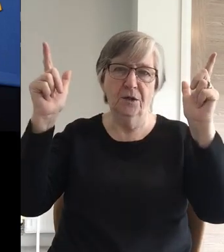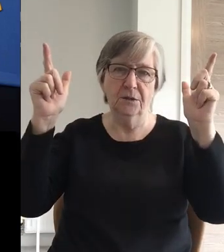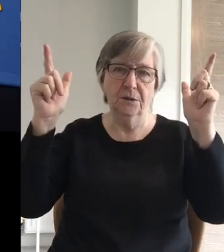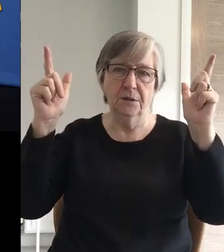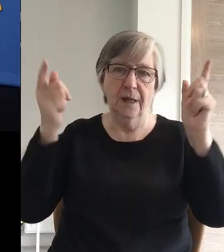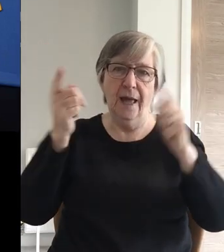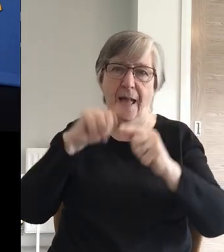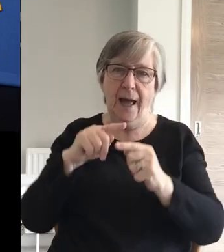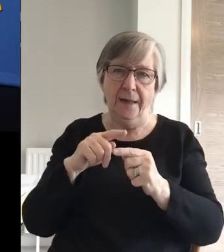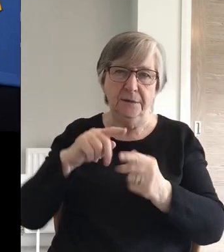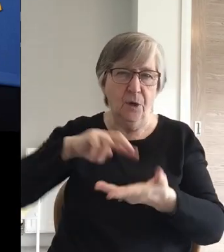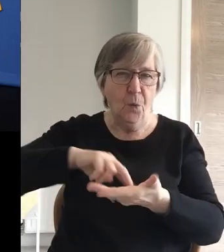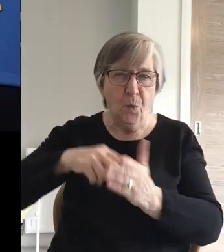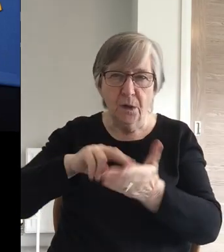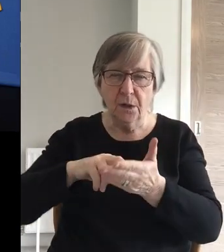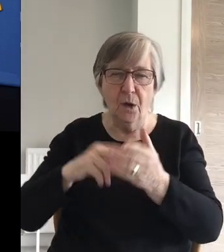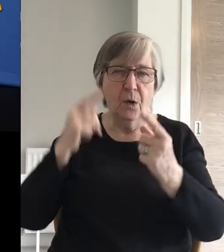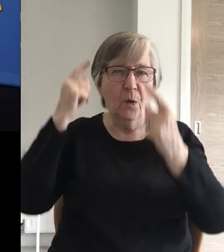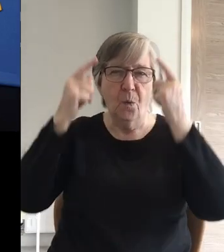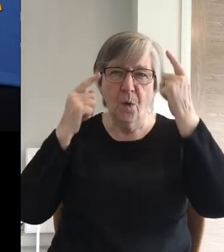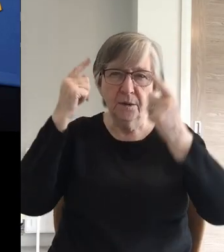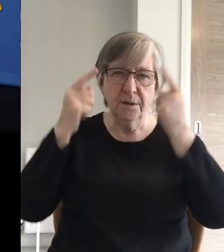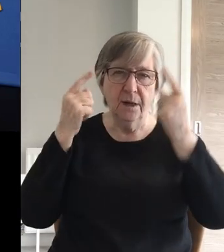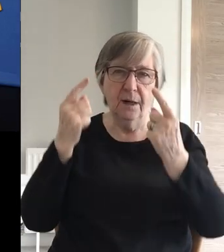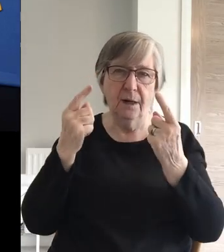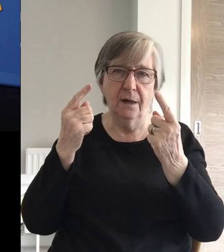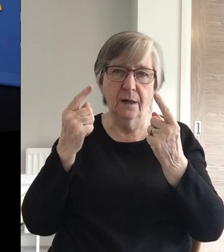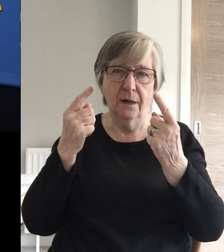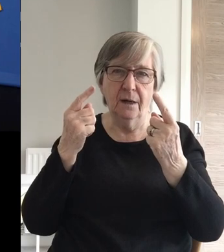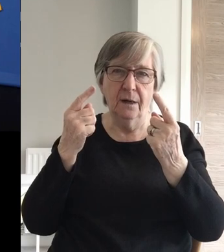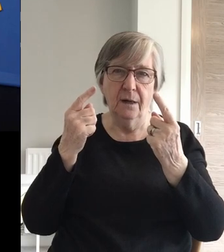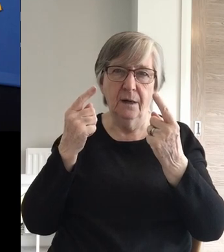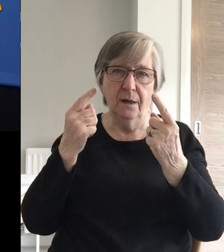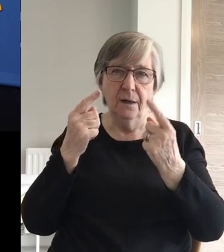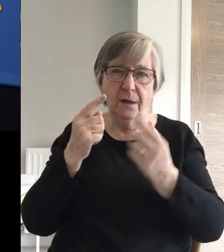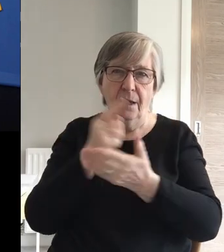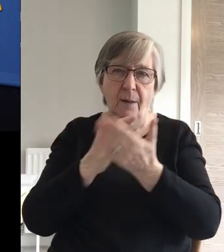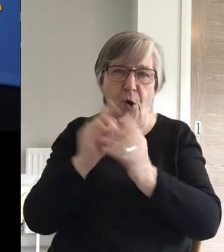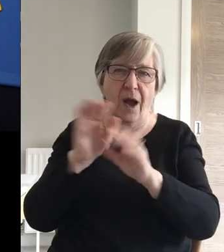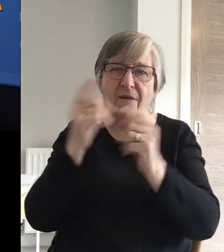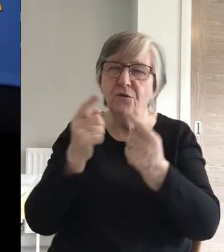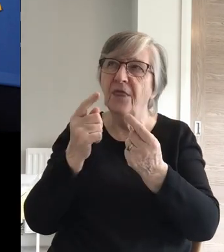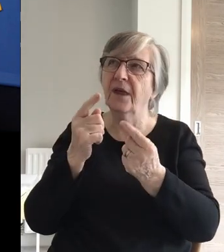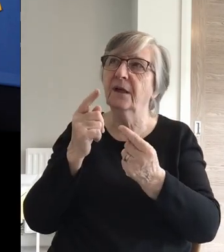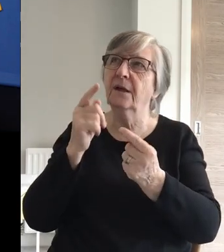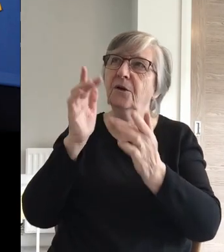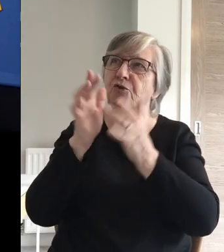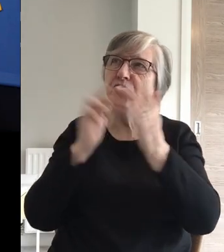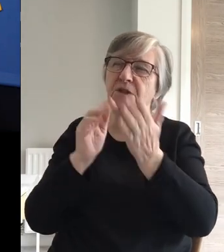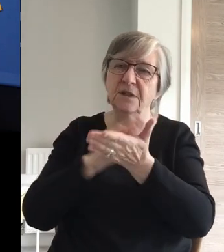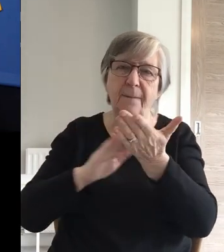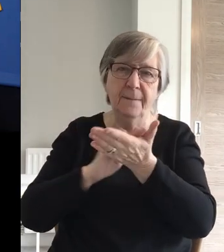and to work out and wonder all he can and does mean to us.